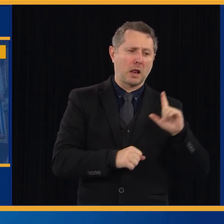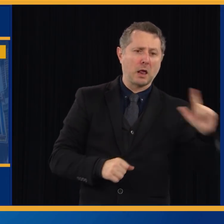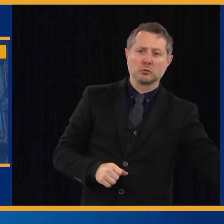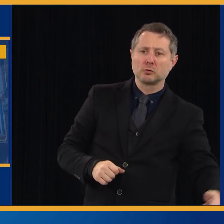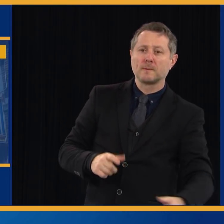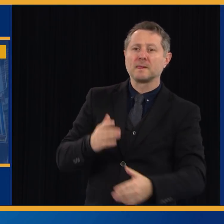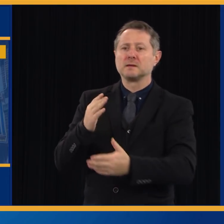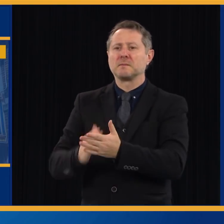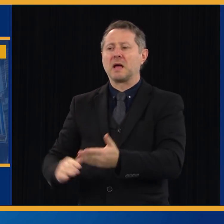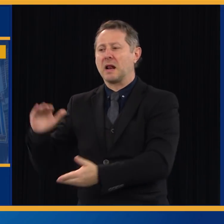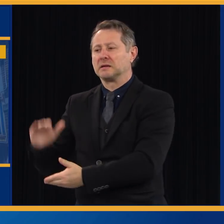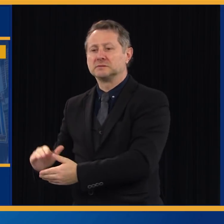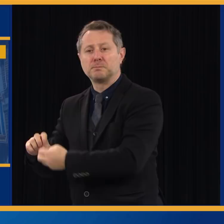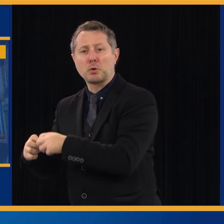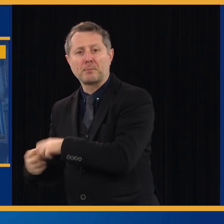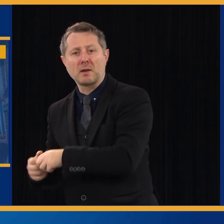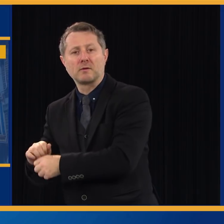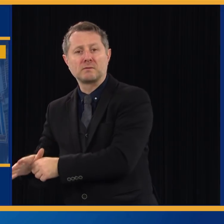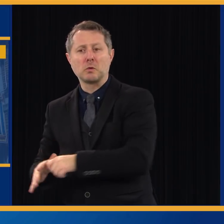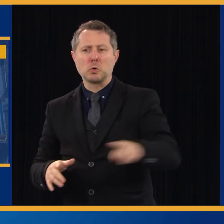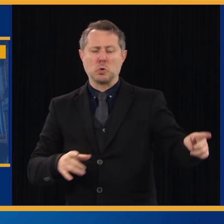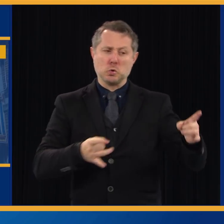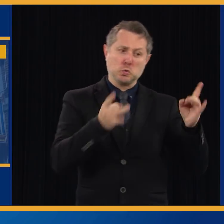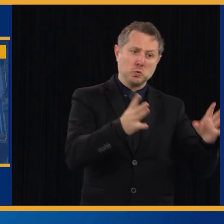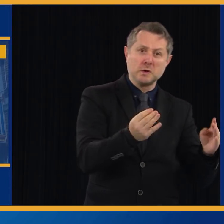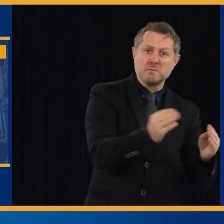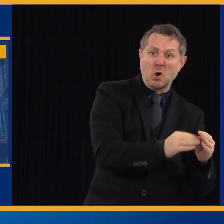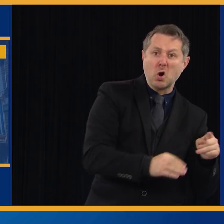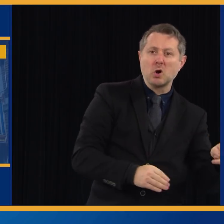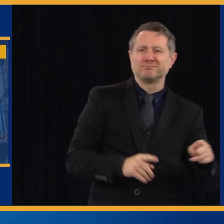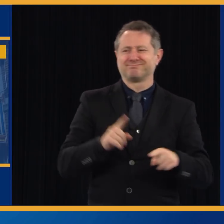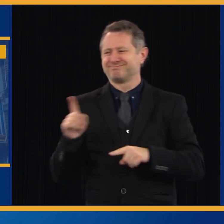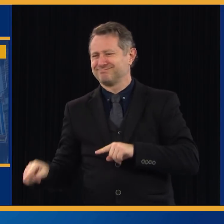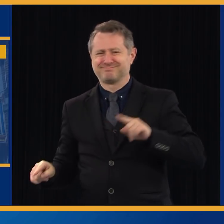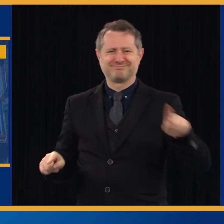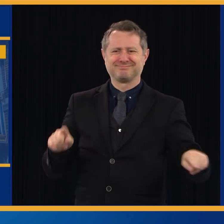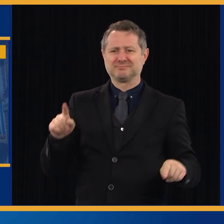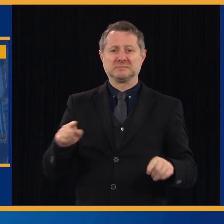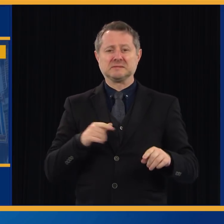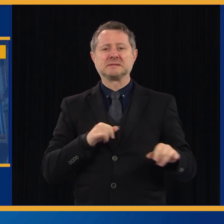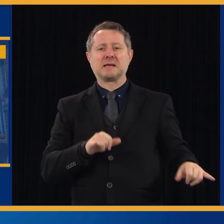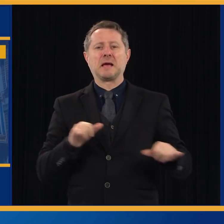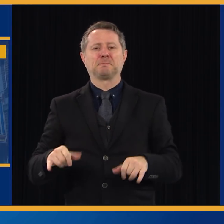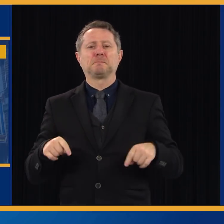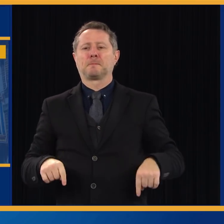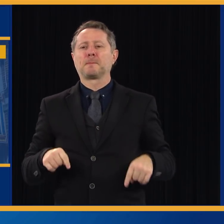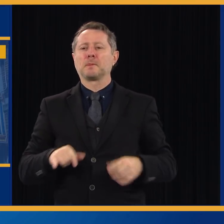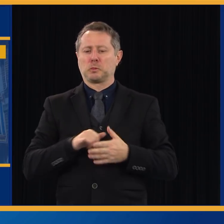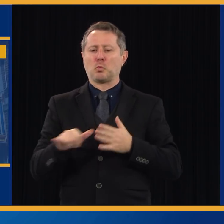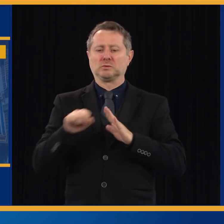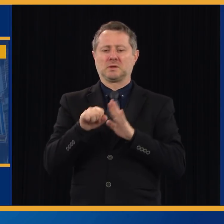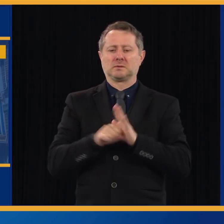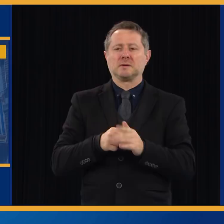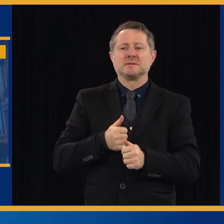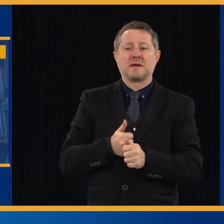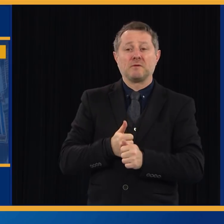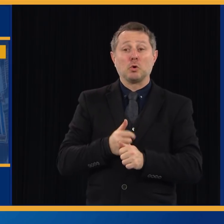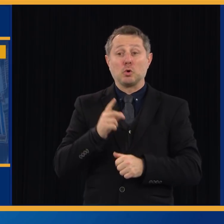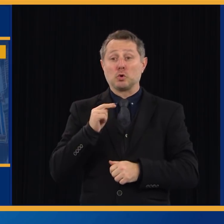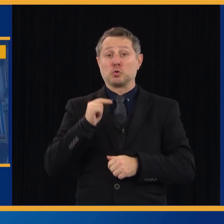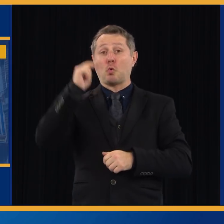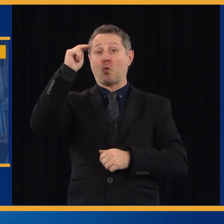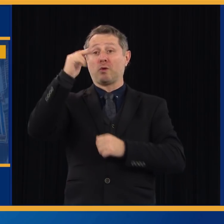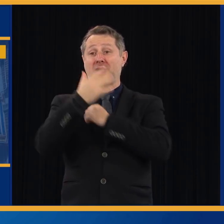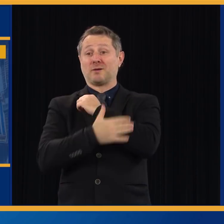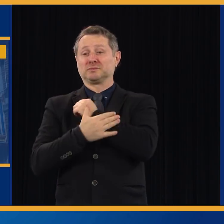COVID and their status with COVID, it's also true across the state. North Country has a totally